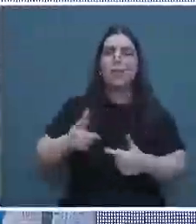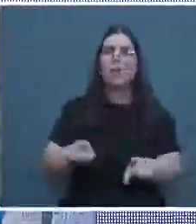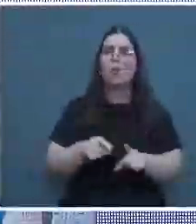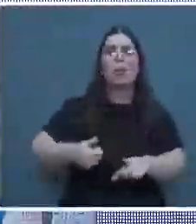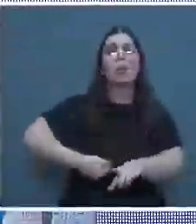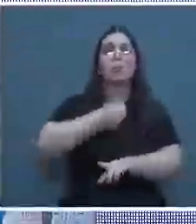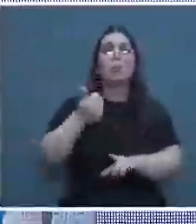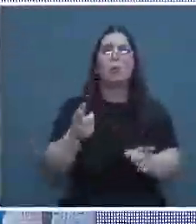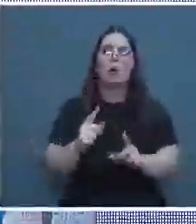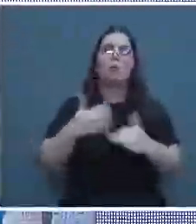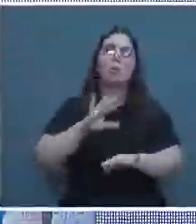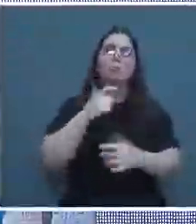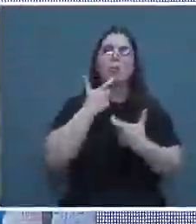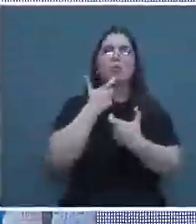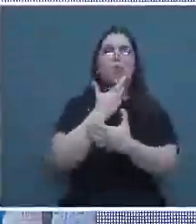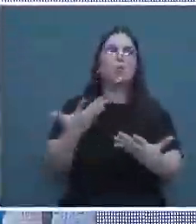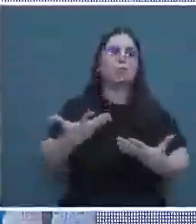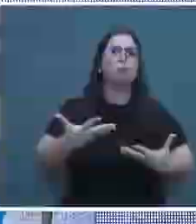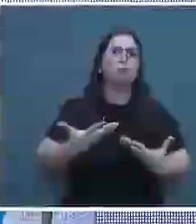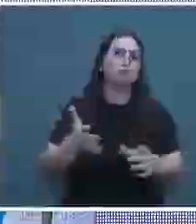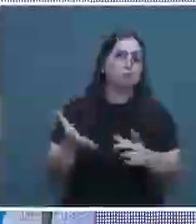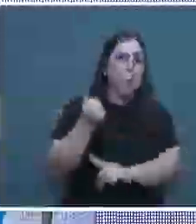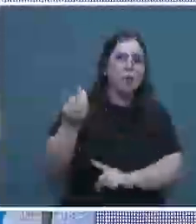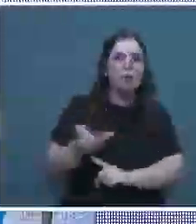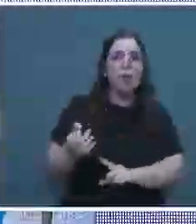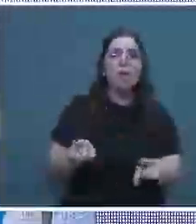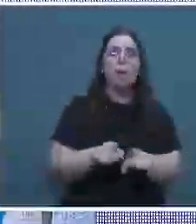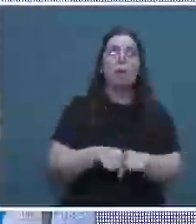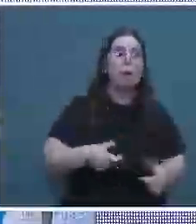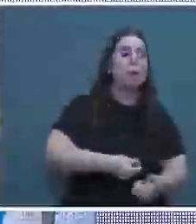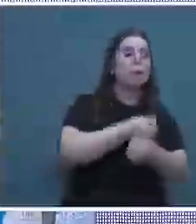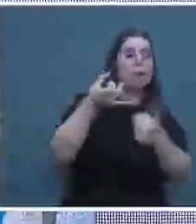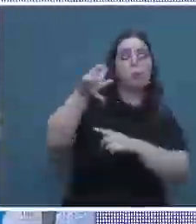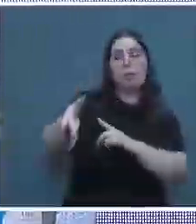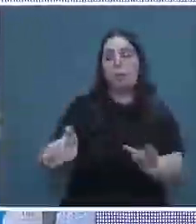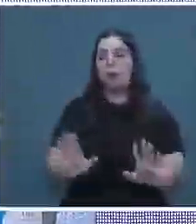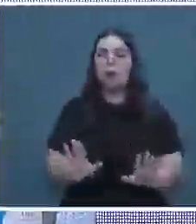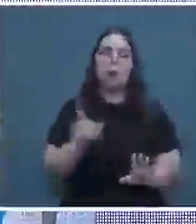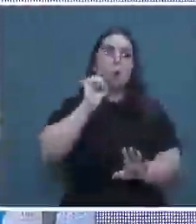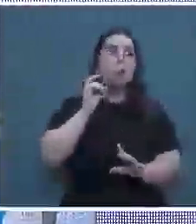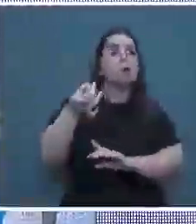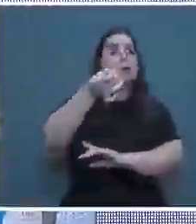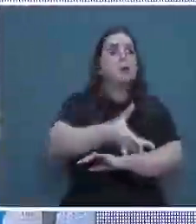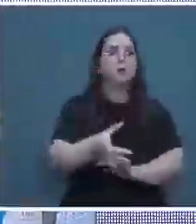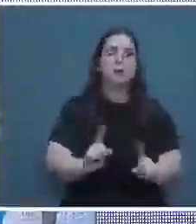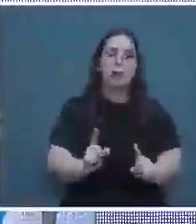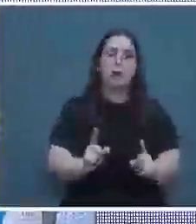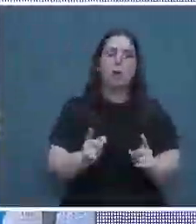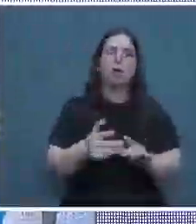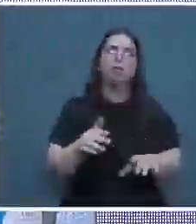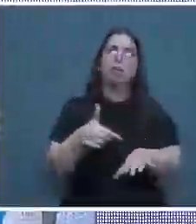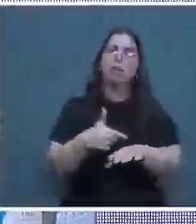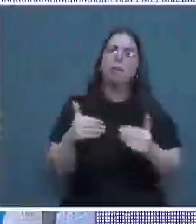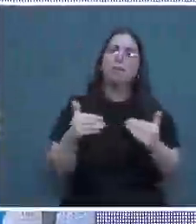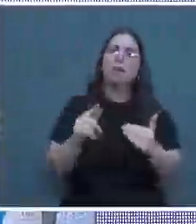can do better, but they can do everything. So I'm not saying who is doing better and who is much more important. Each of us in our life